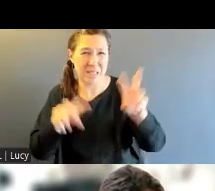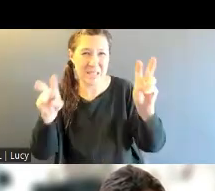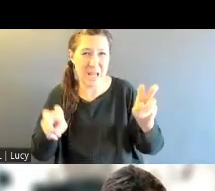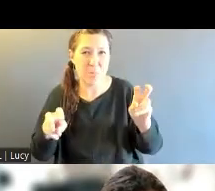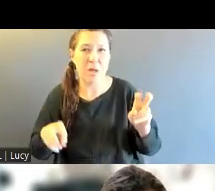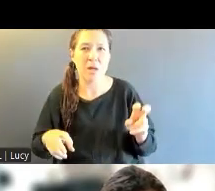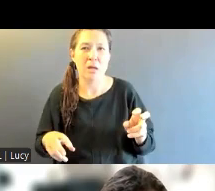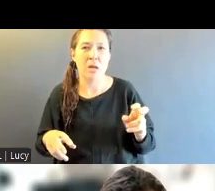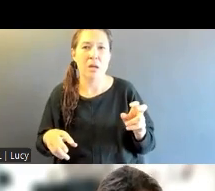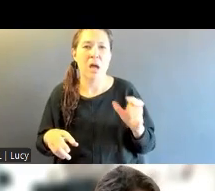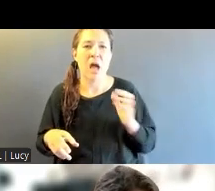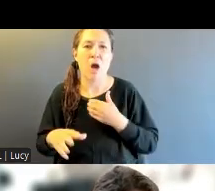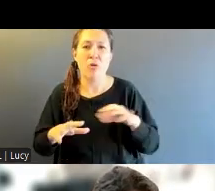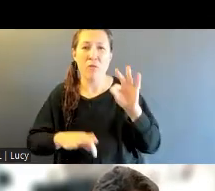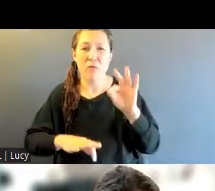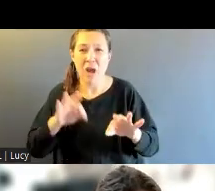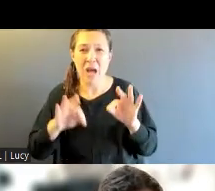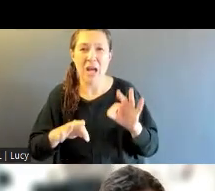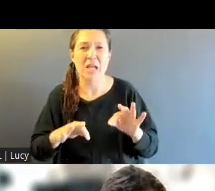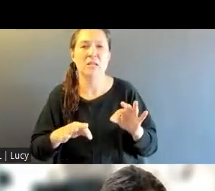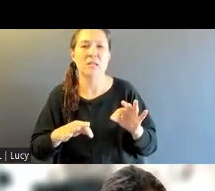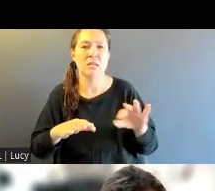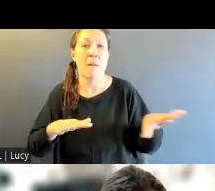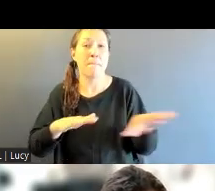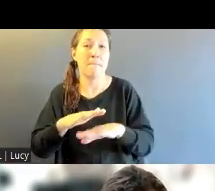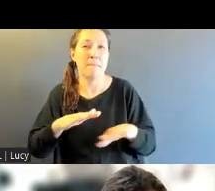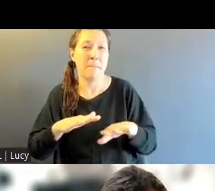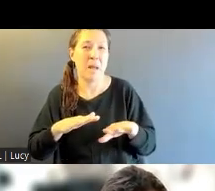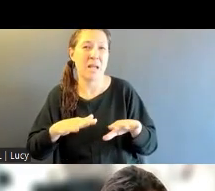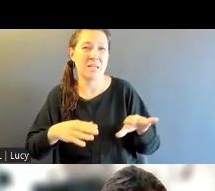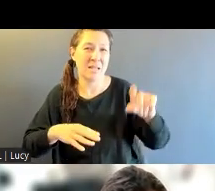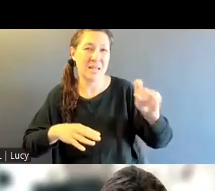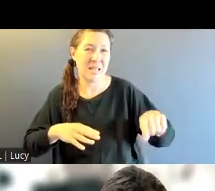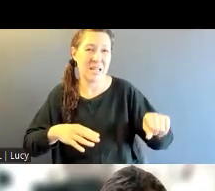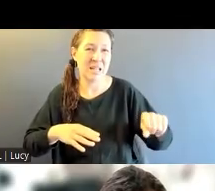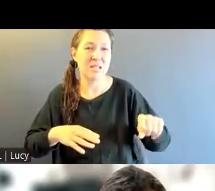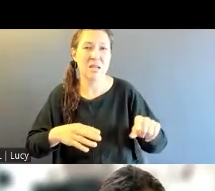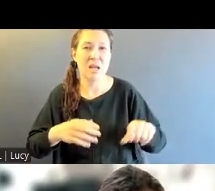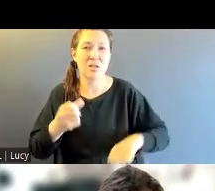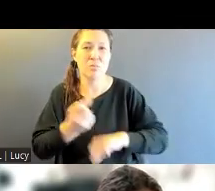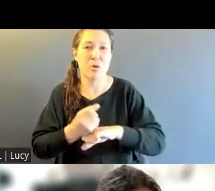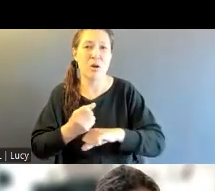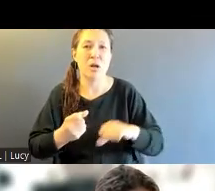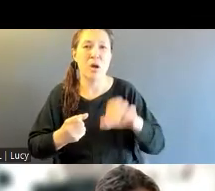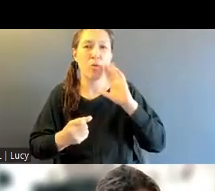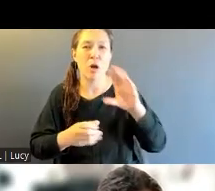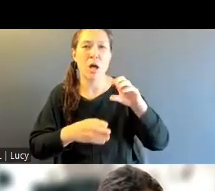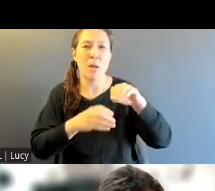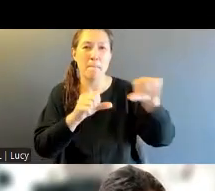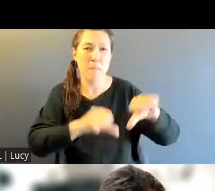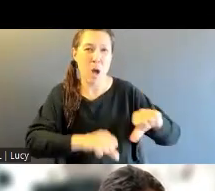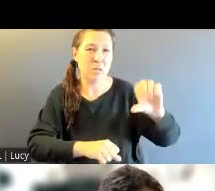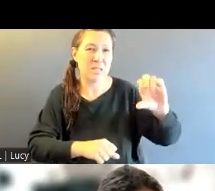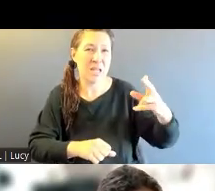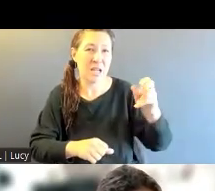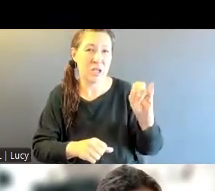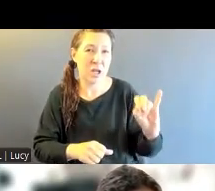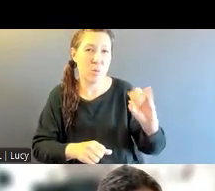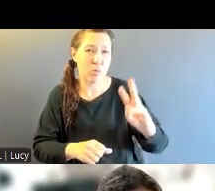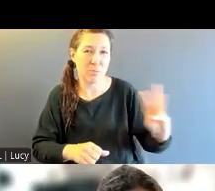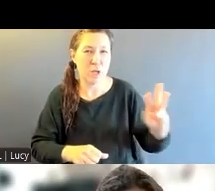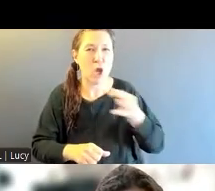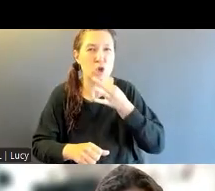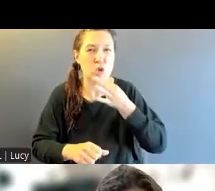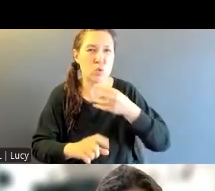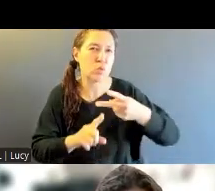findings and recommendations related to basic needs and support on the CHEI website in the coming months.